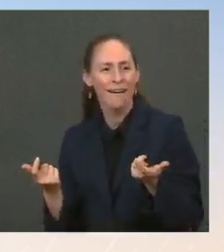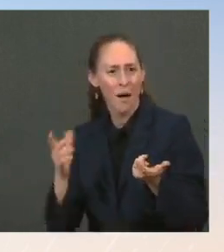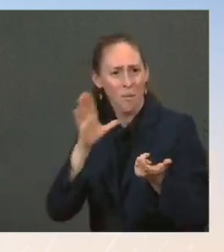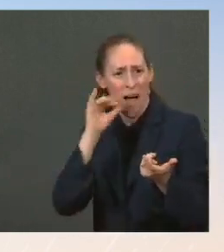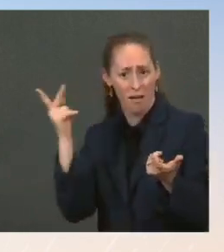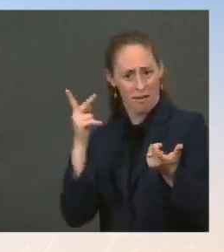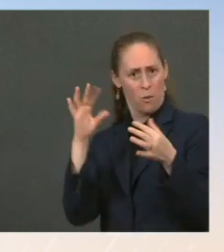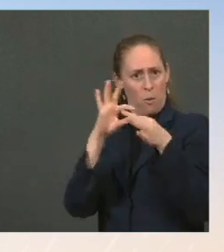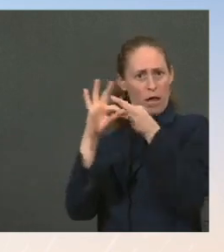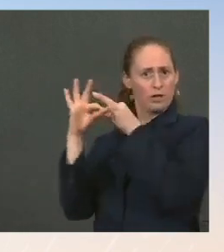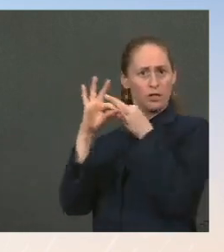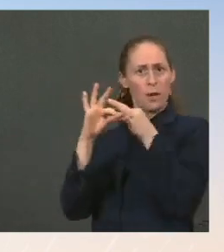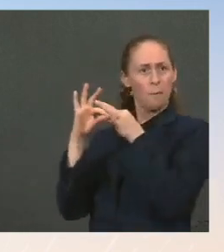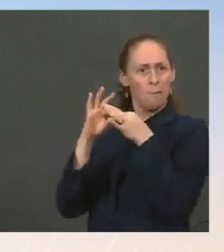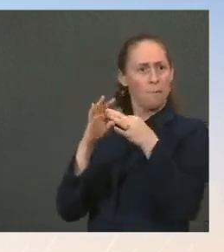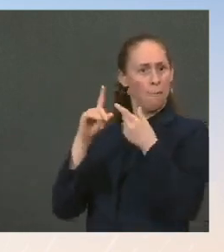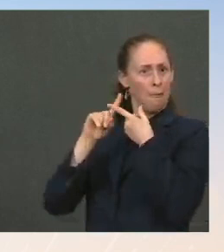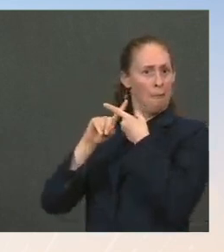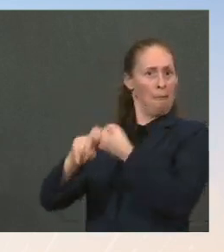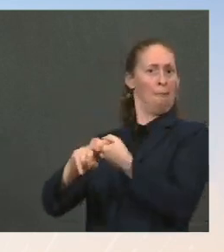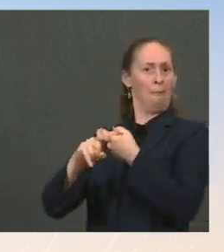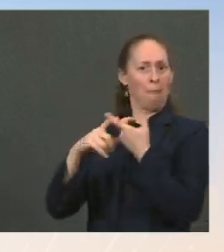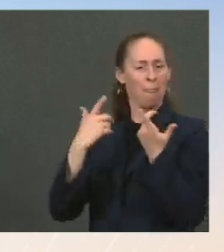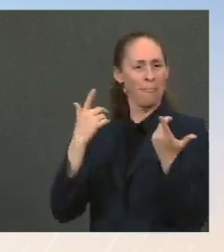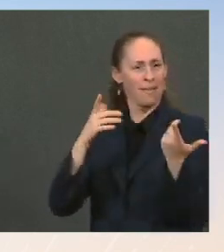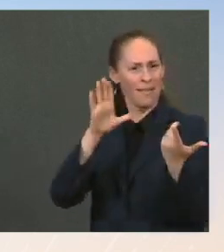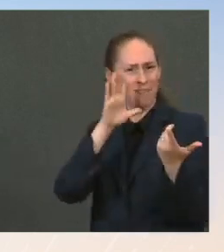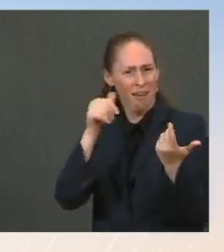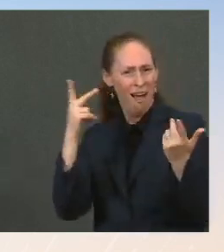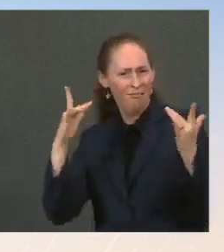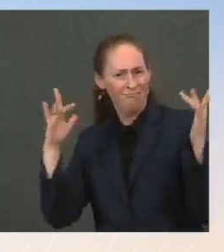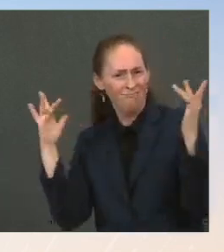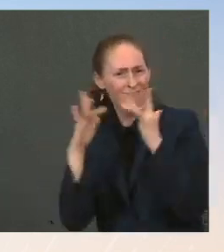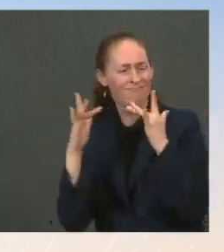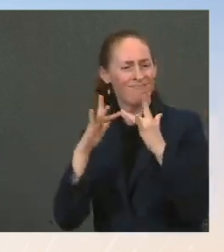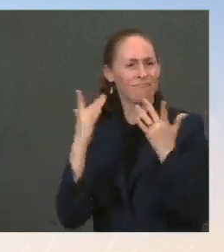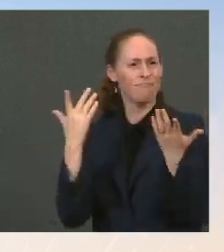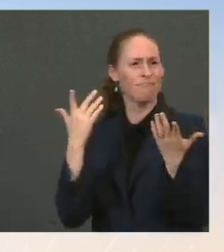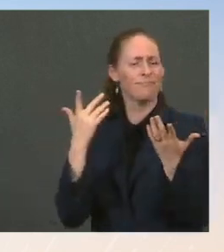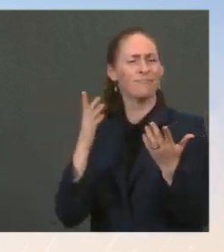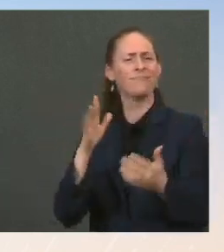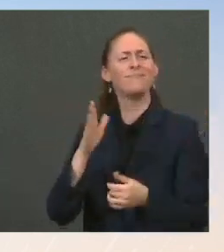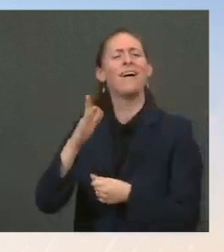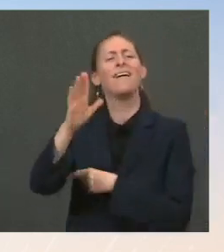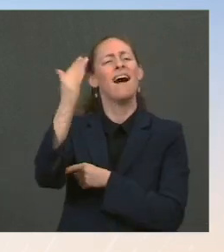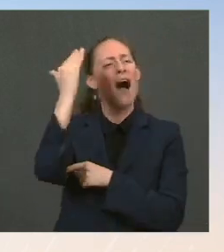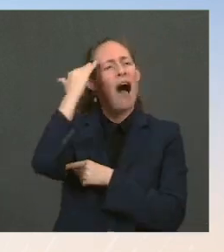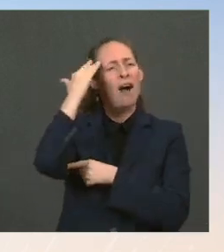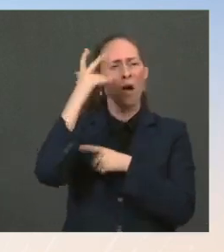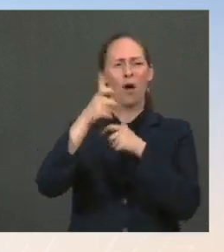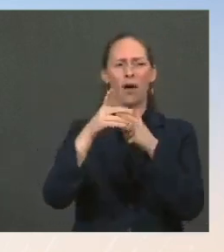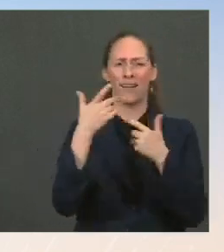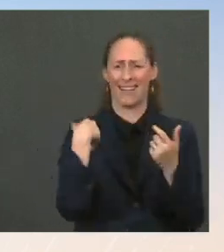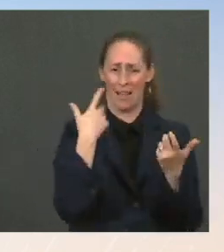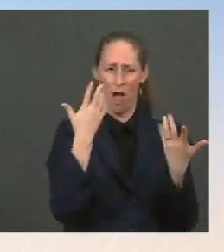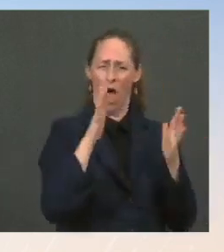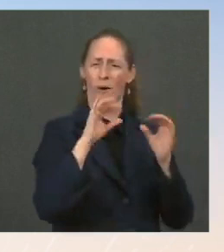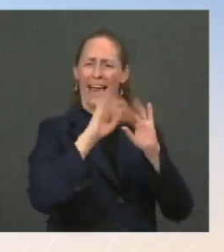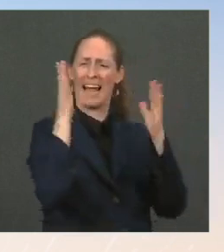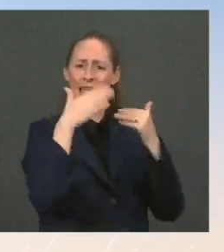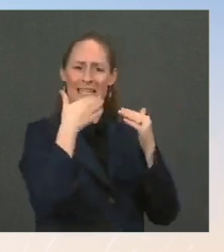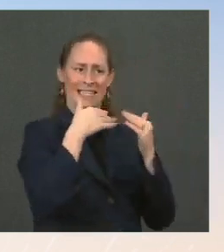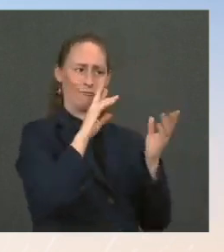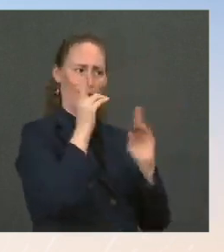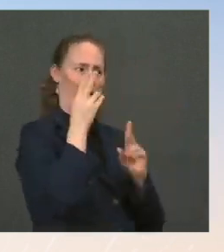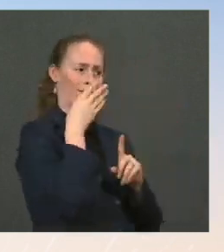the one who said he could bring the two sides together. So wouldn't there be some value in having that conversation? We know what the risk-free option is here. We know what the clear path forward is